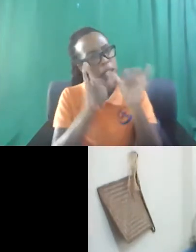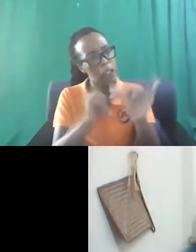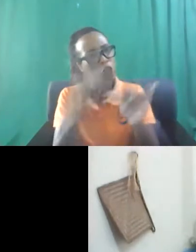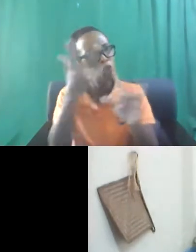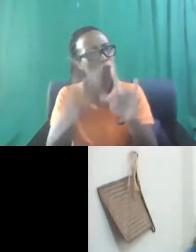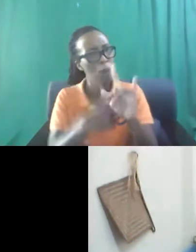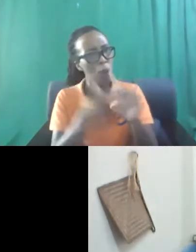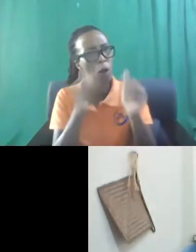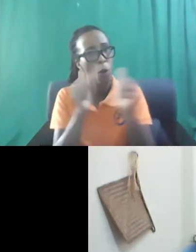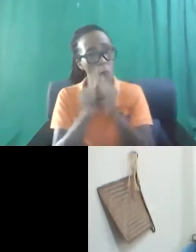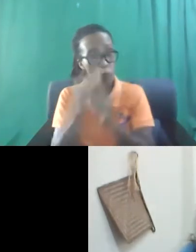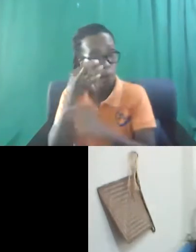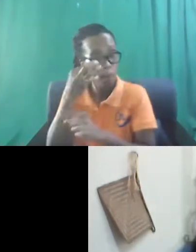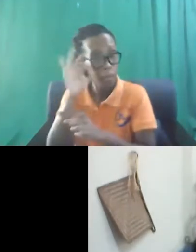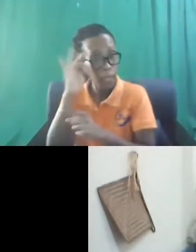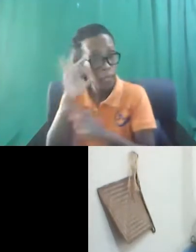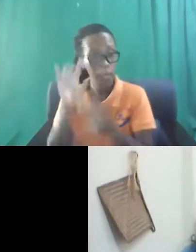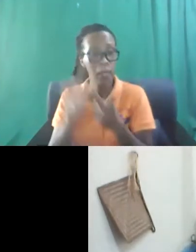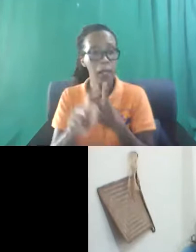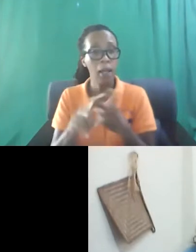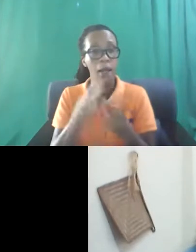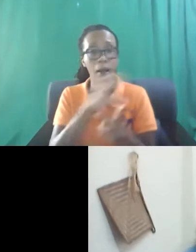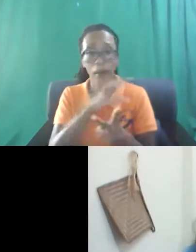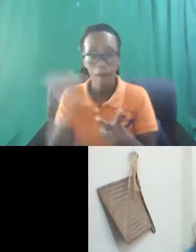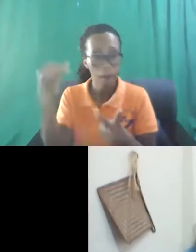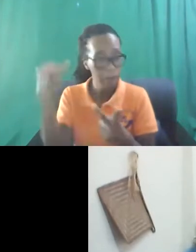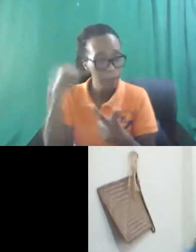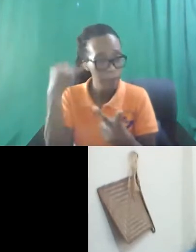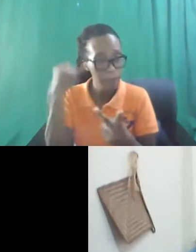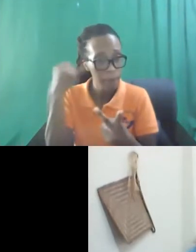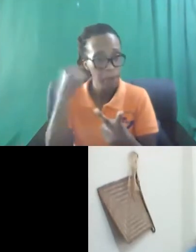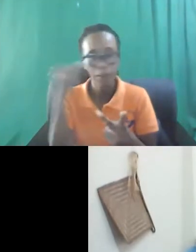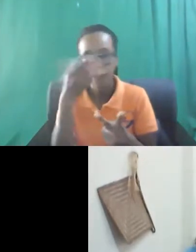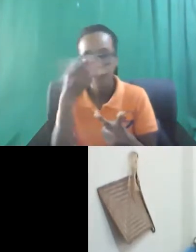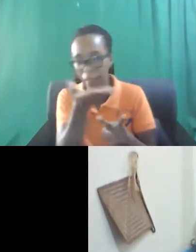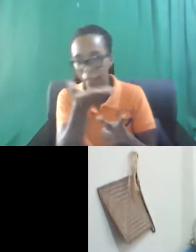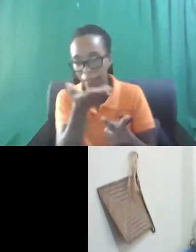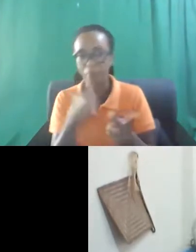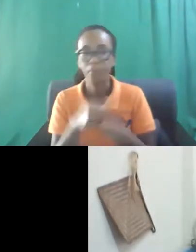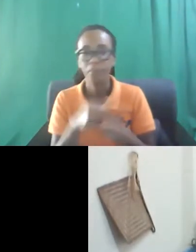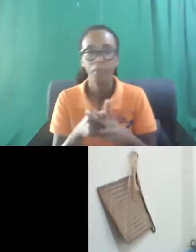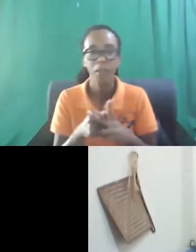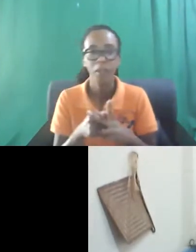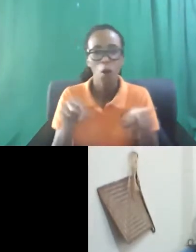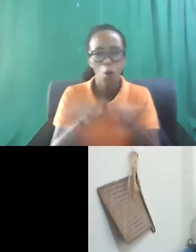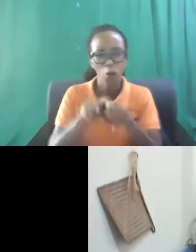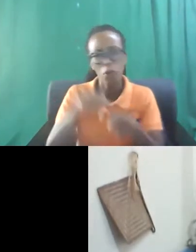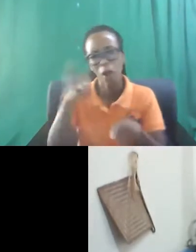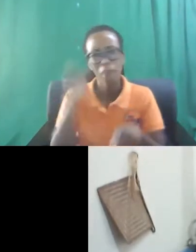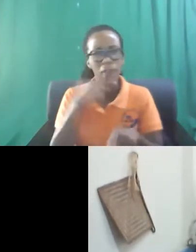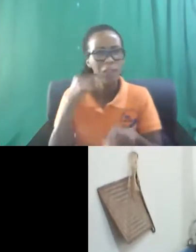Dr. Braithwaite and Ian Danulal, who is in the audience, as well as Kimon Elvin.